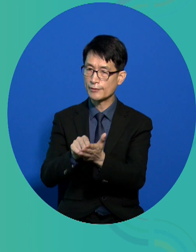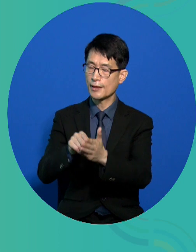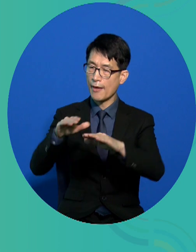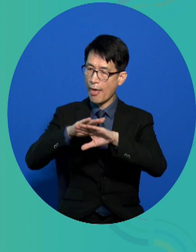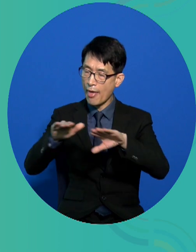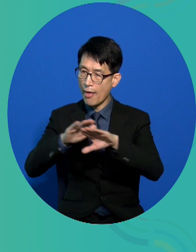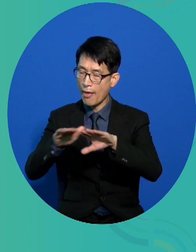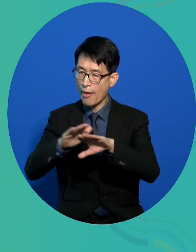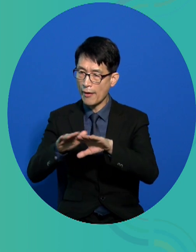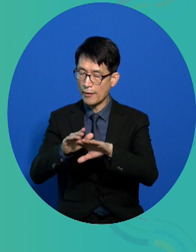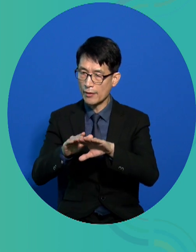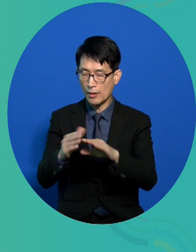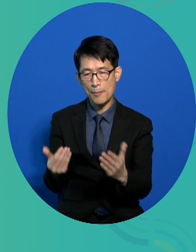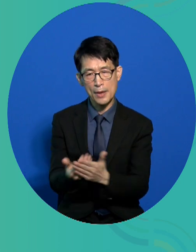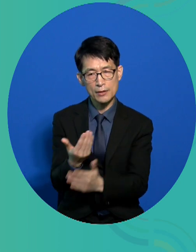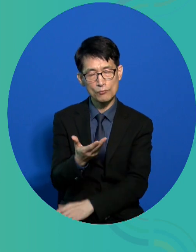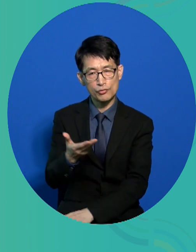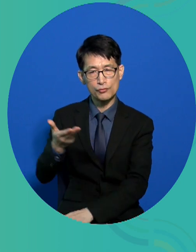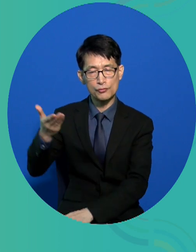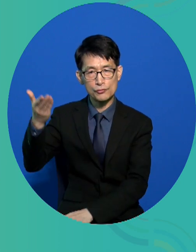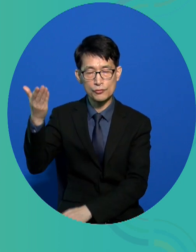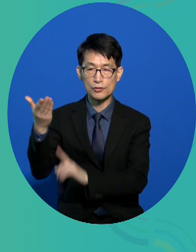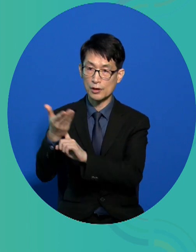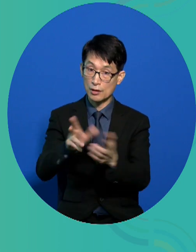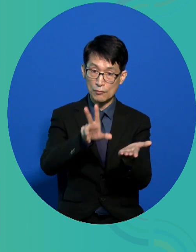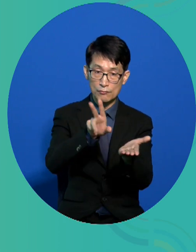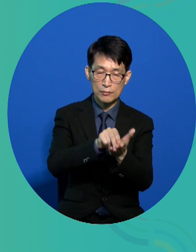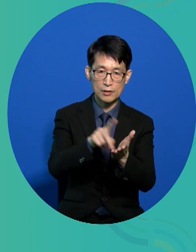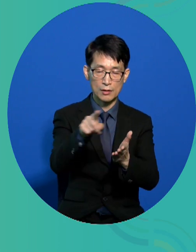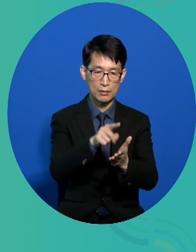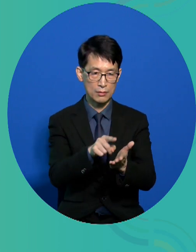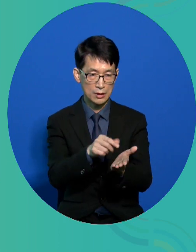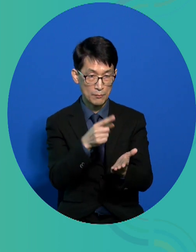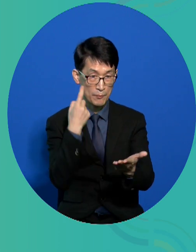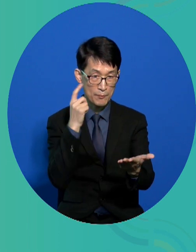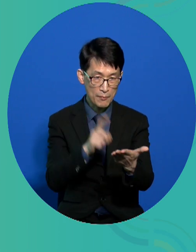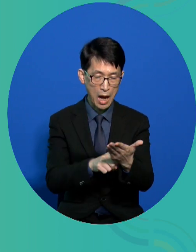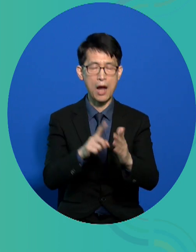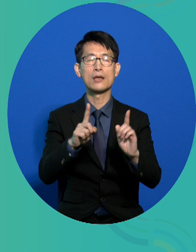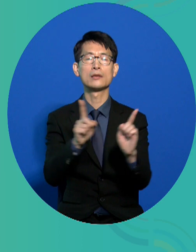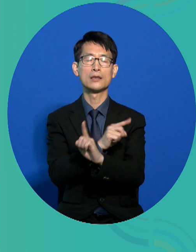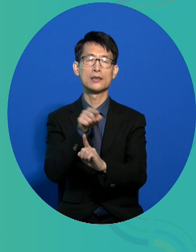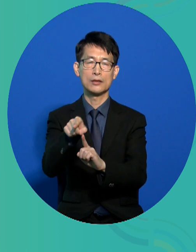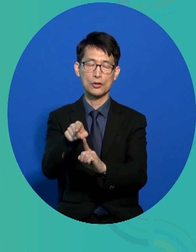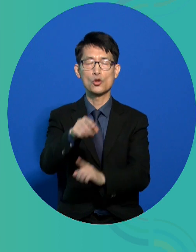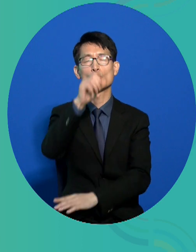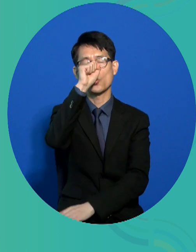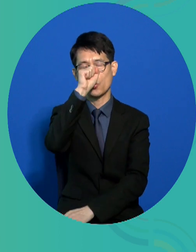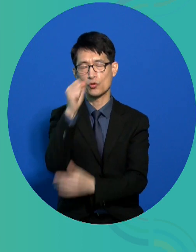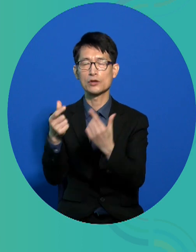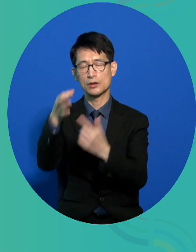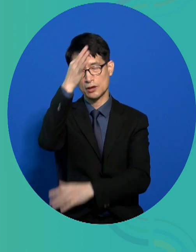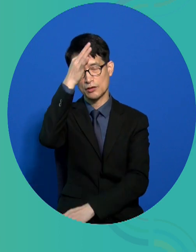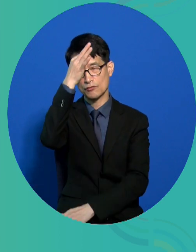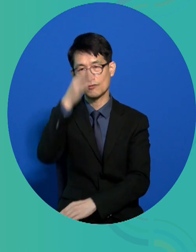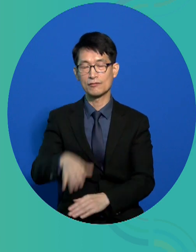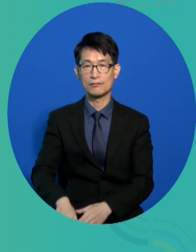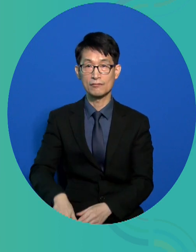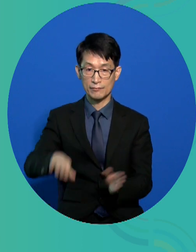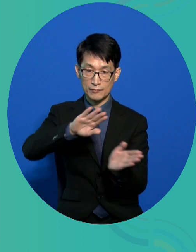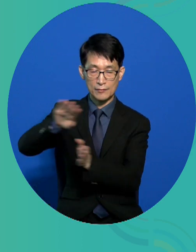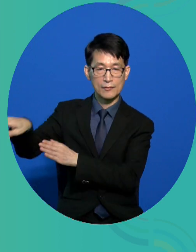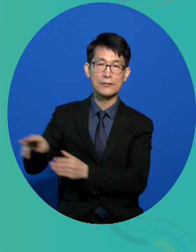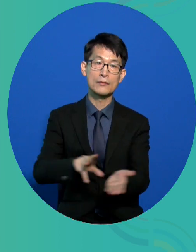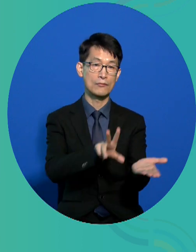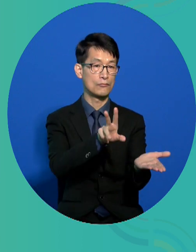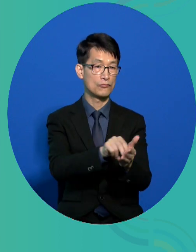us to ensure the linkage between the different issues that the disabled face. And some